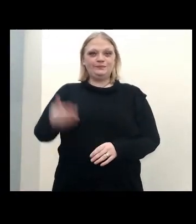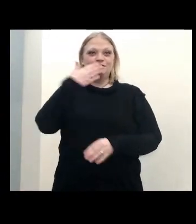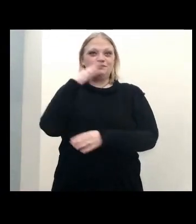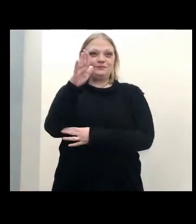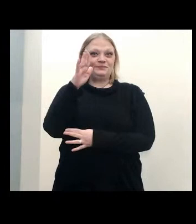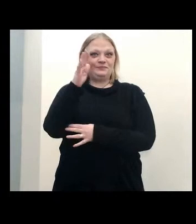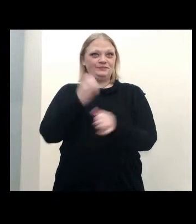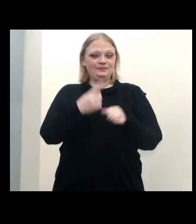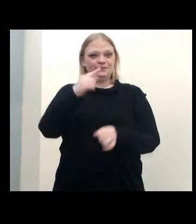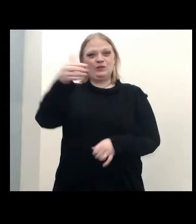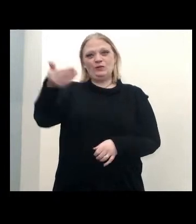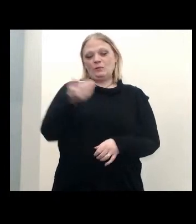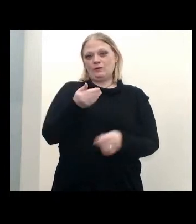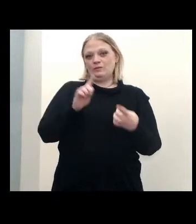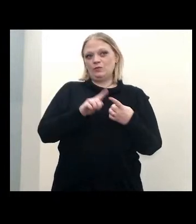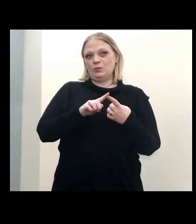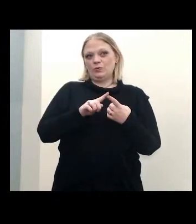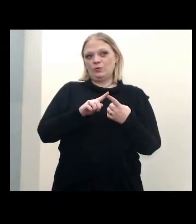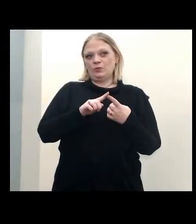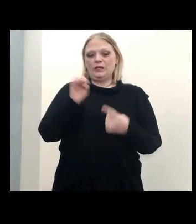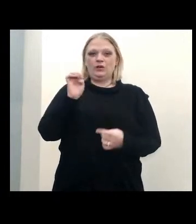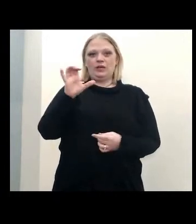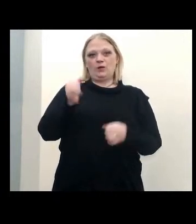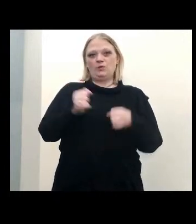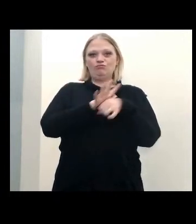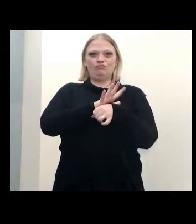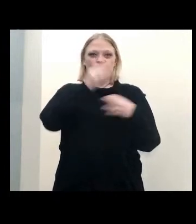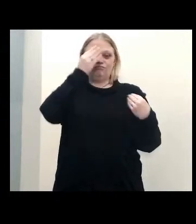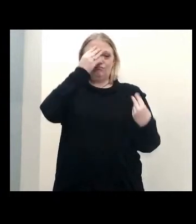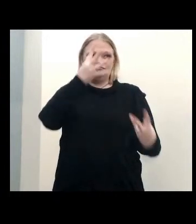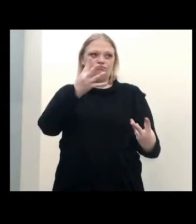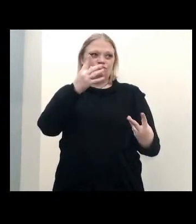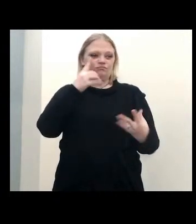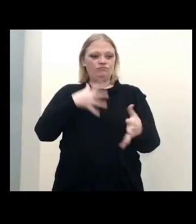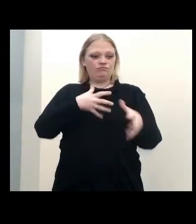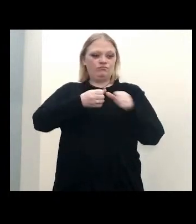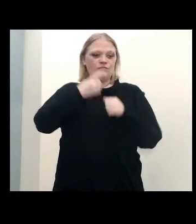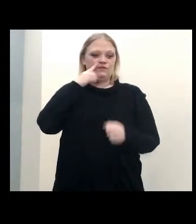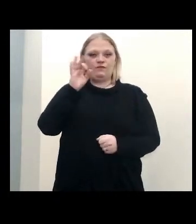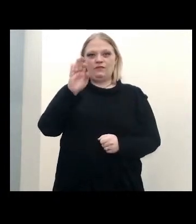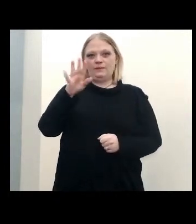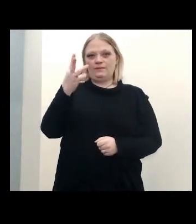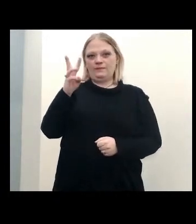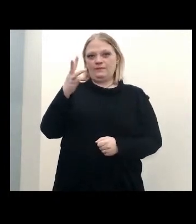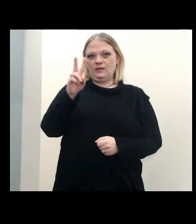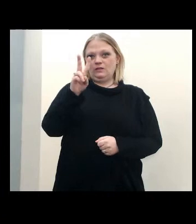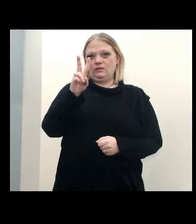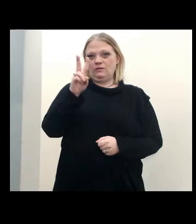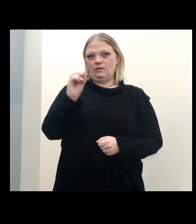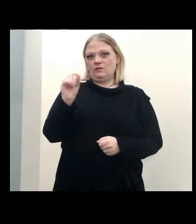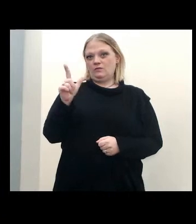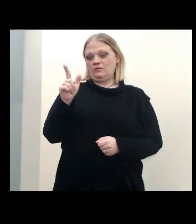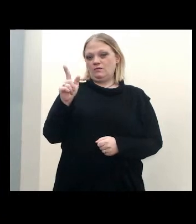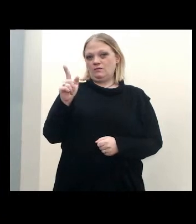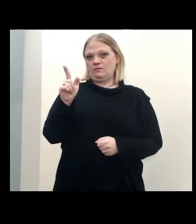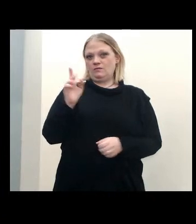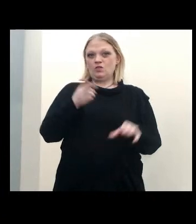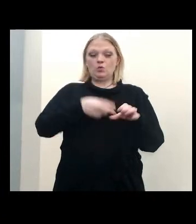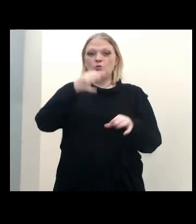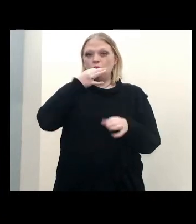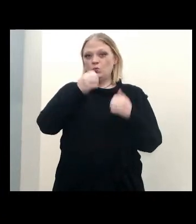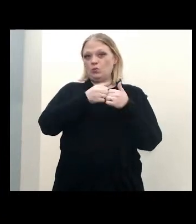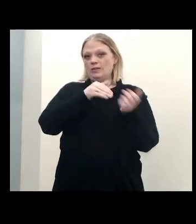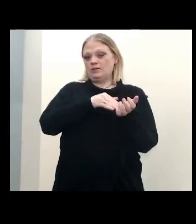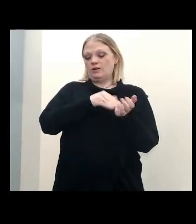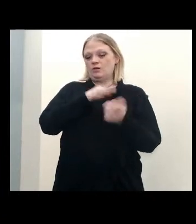Good afternoon, everyone. Welcome to our Erie County COVID-19 update for February 16th, 2021. We'll be joined soon by